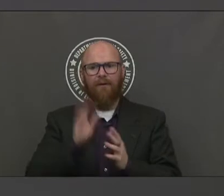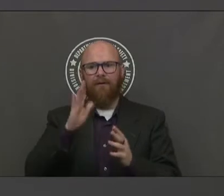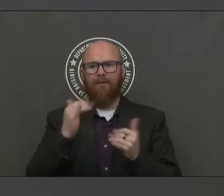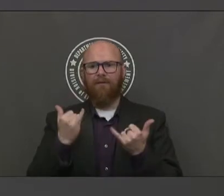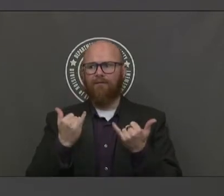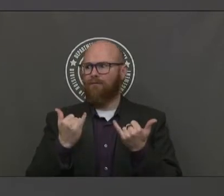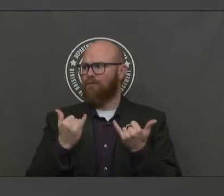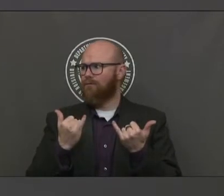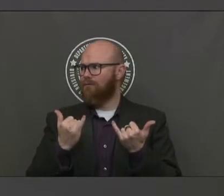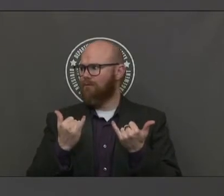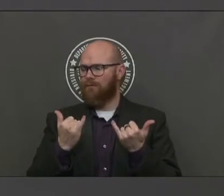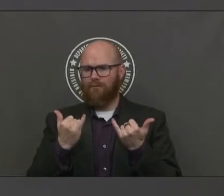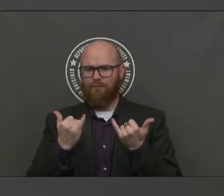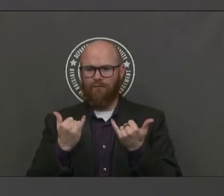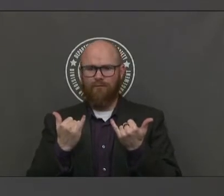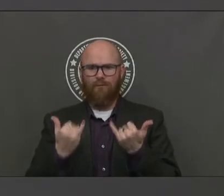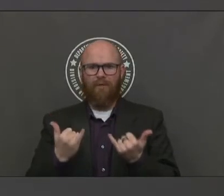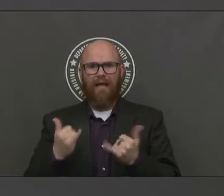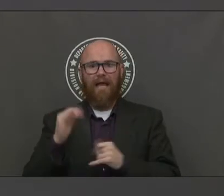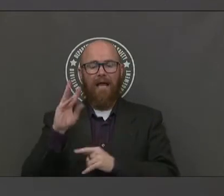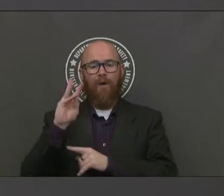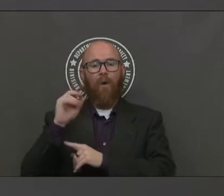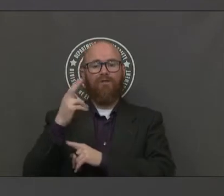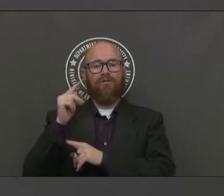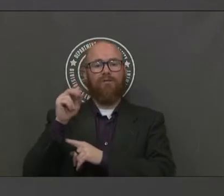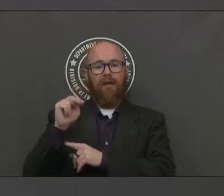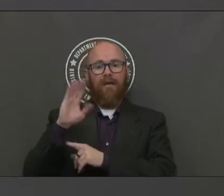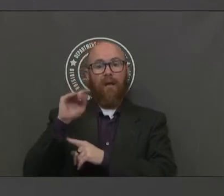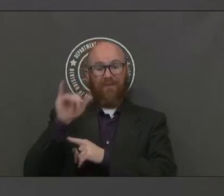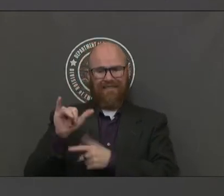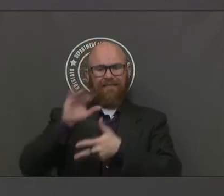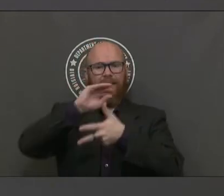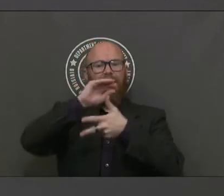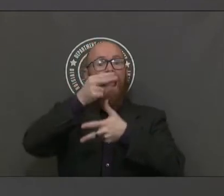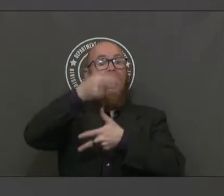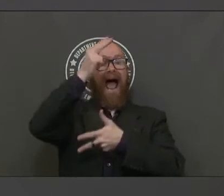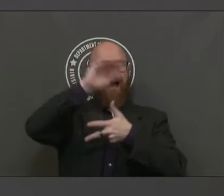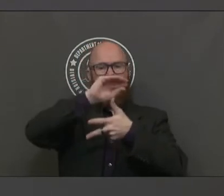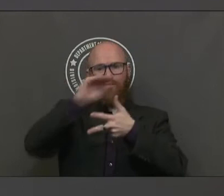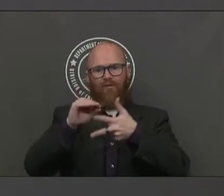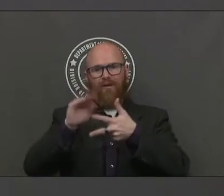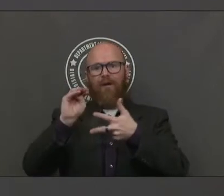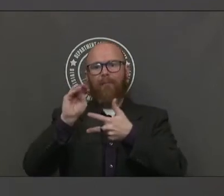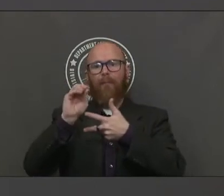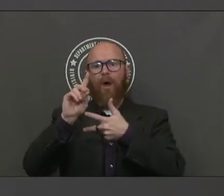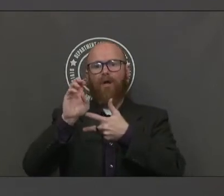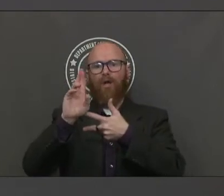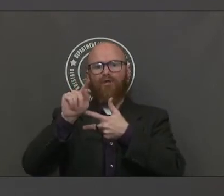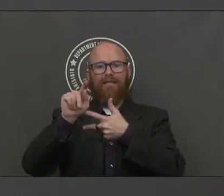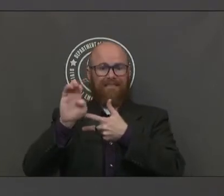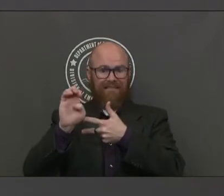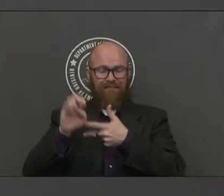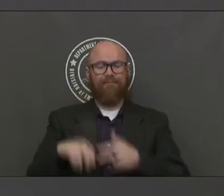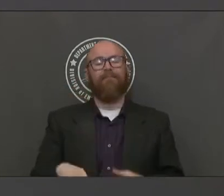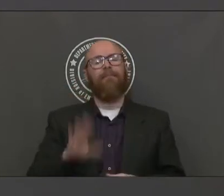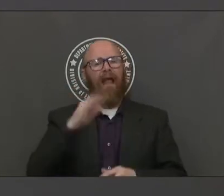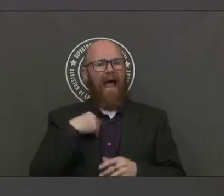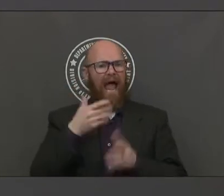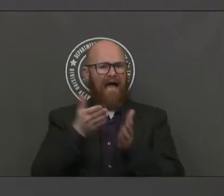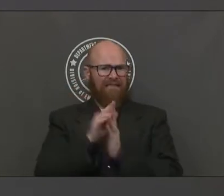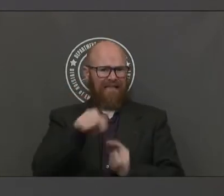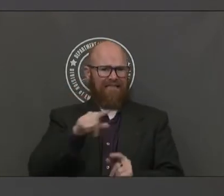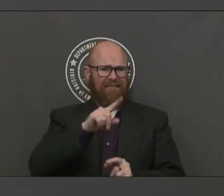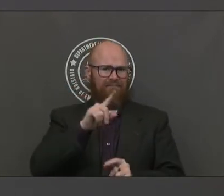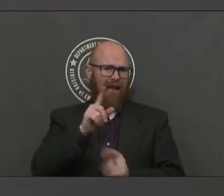Today, Washington County is moving moderate. Now, I know something I asked last week, but I'm getting